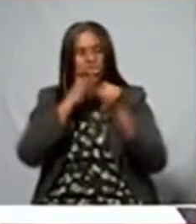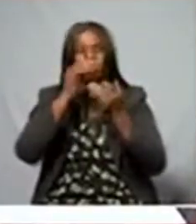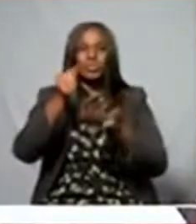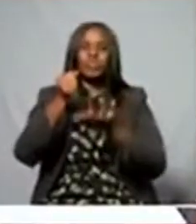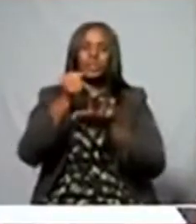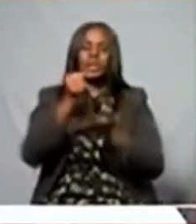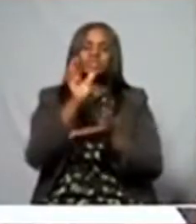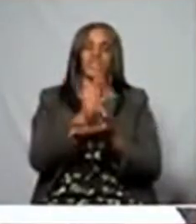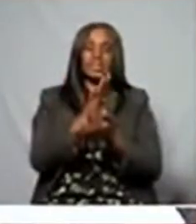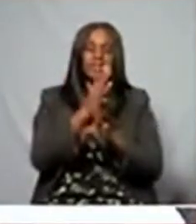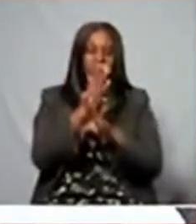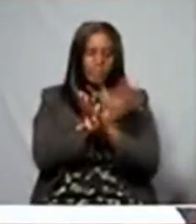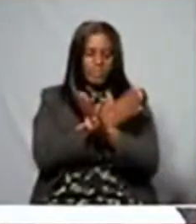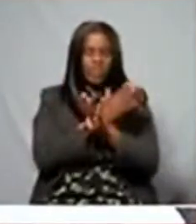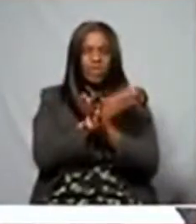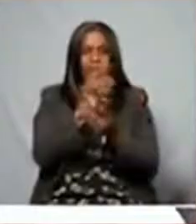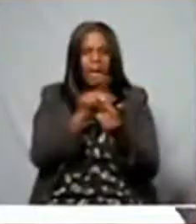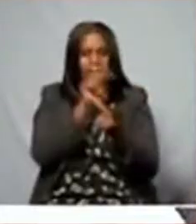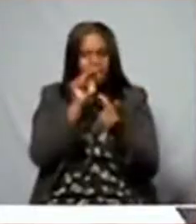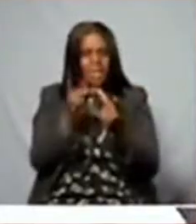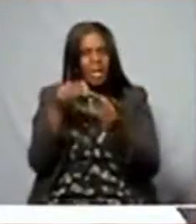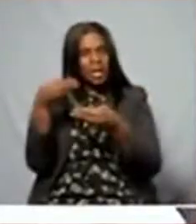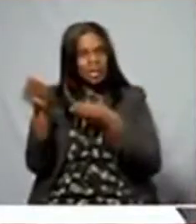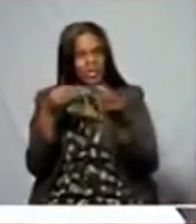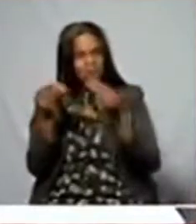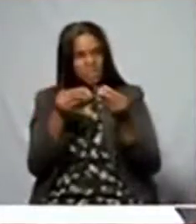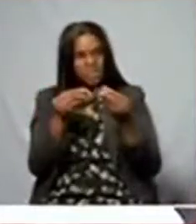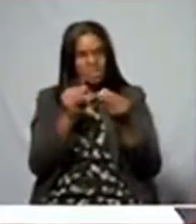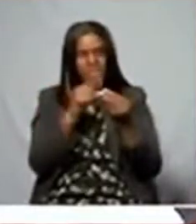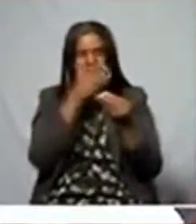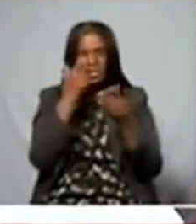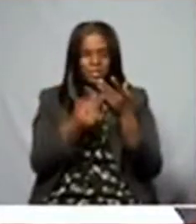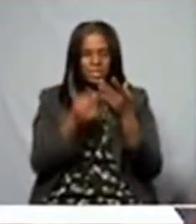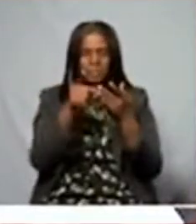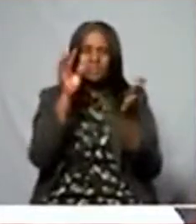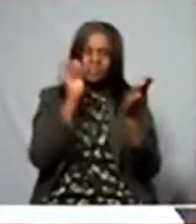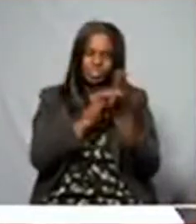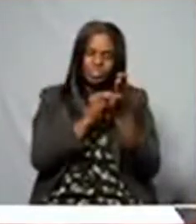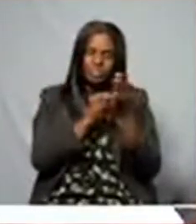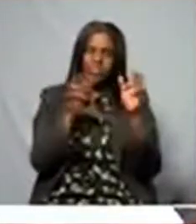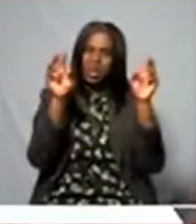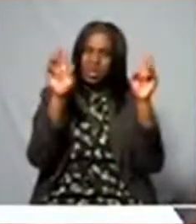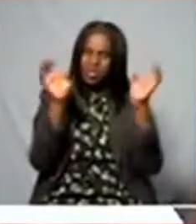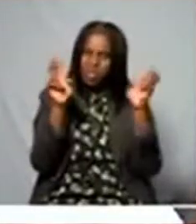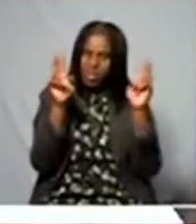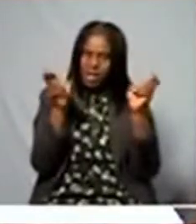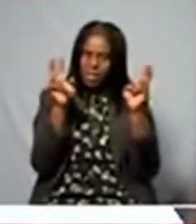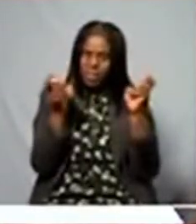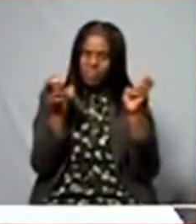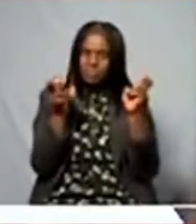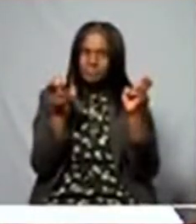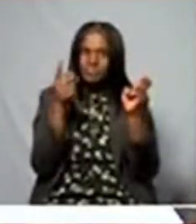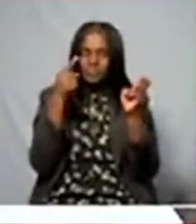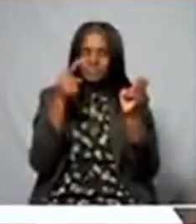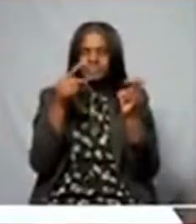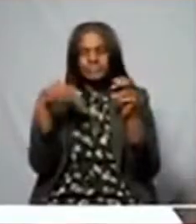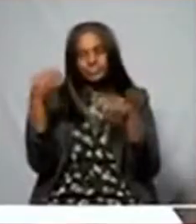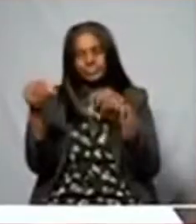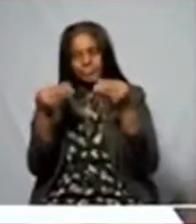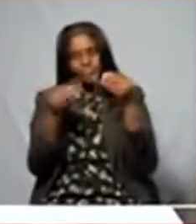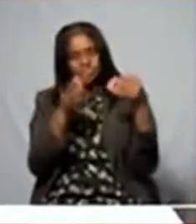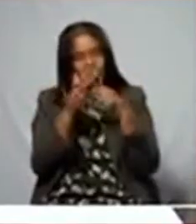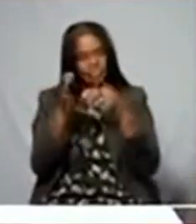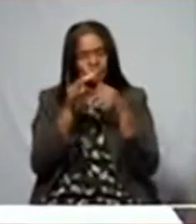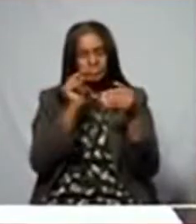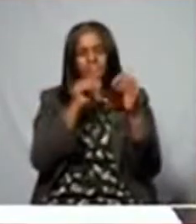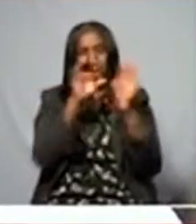there, before the actual expenditure, you should have inserted a column for the releases against these